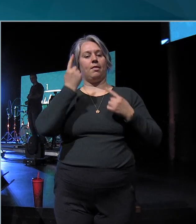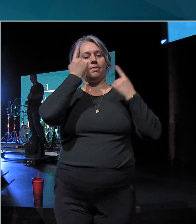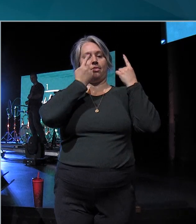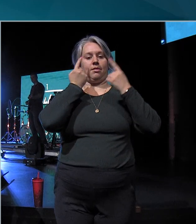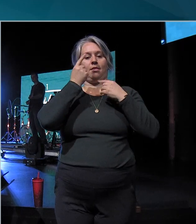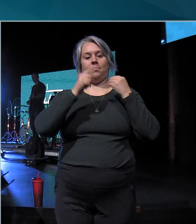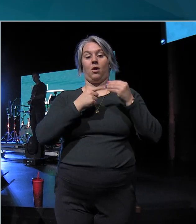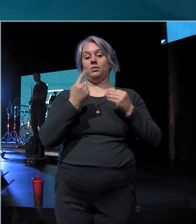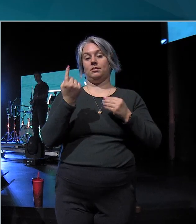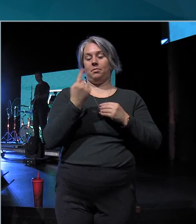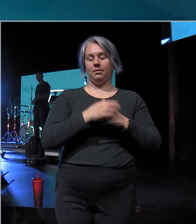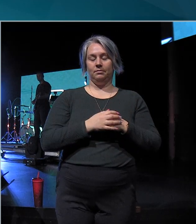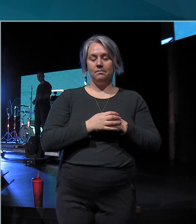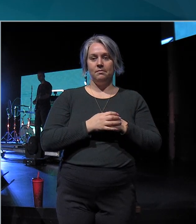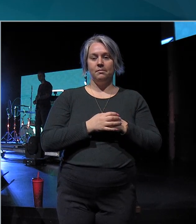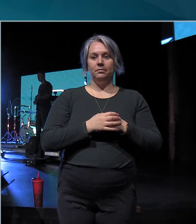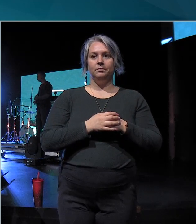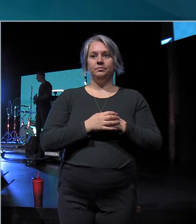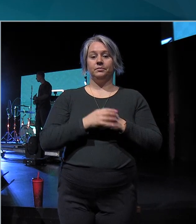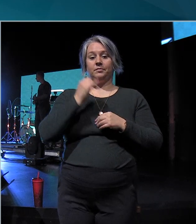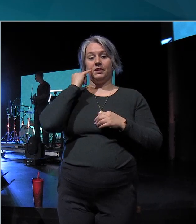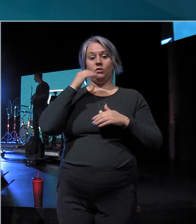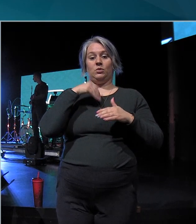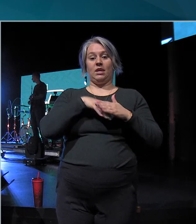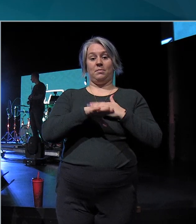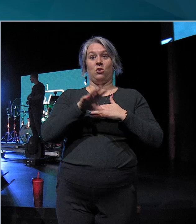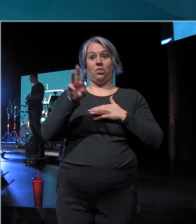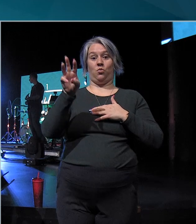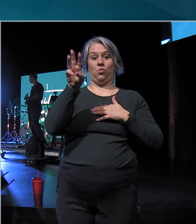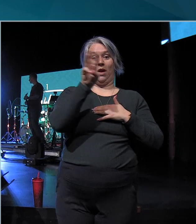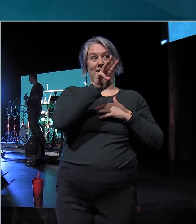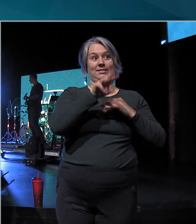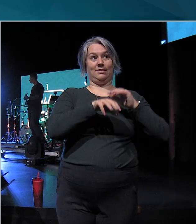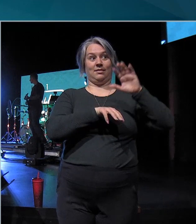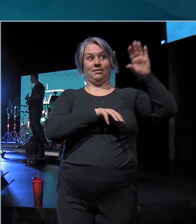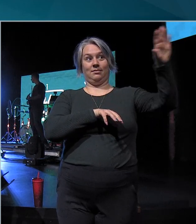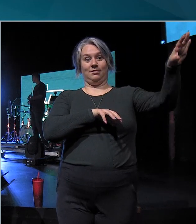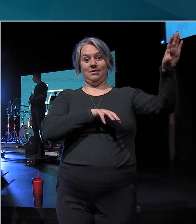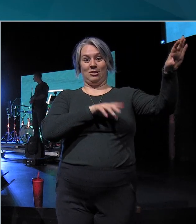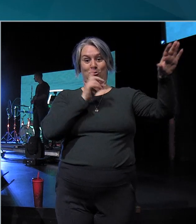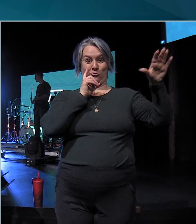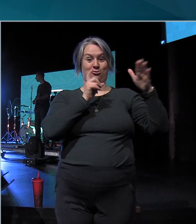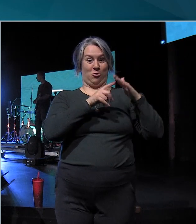you came through our west side of the building, you might have noticed